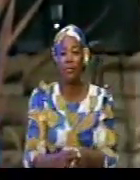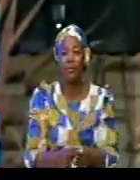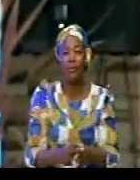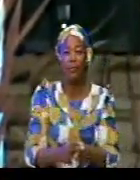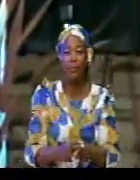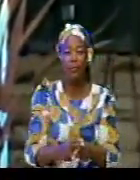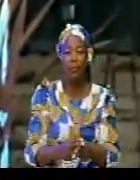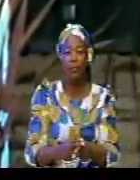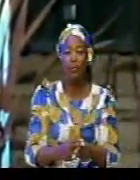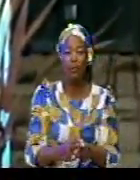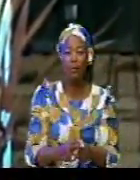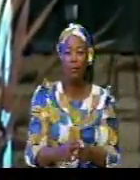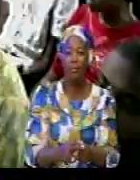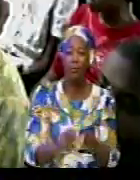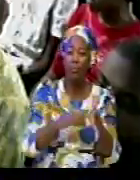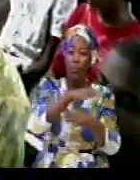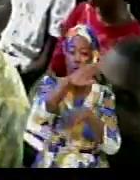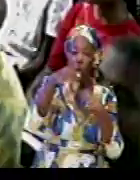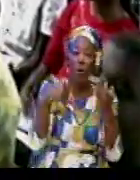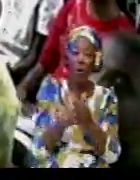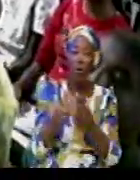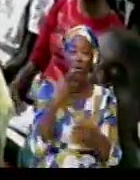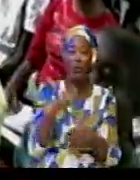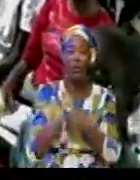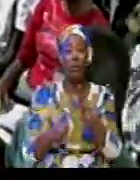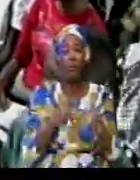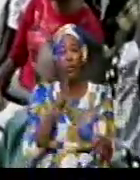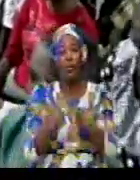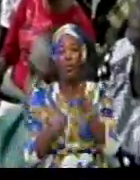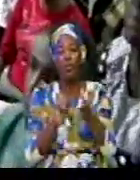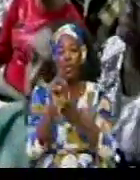will come on you in Jesus' name.